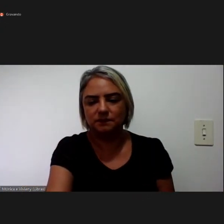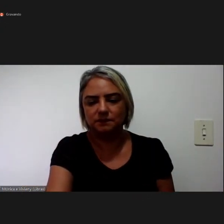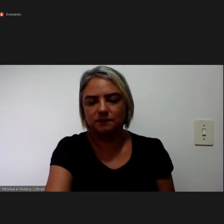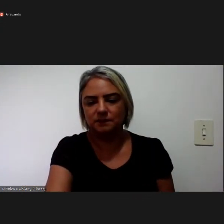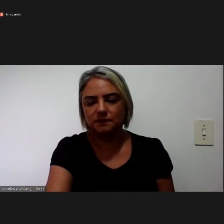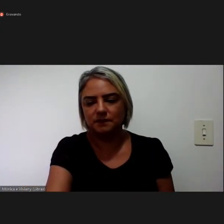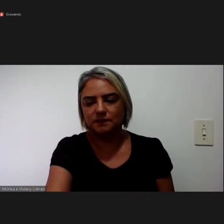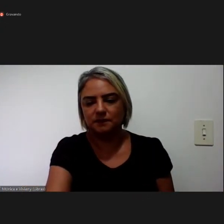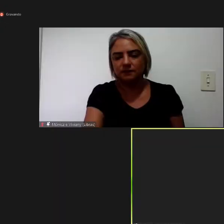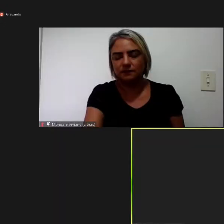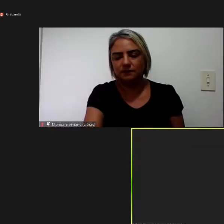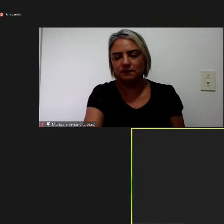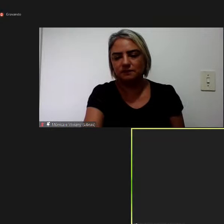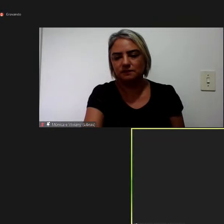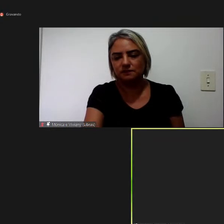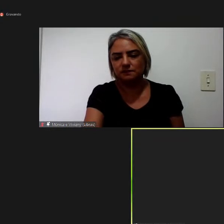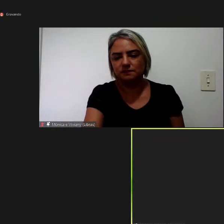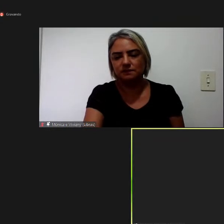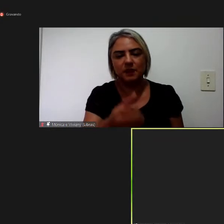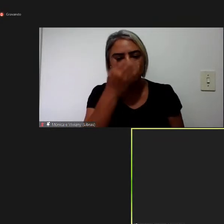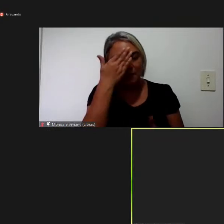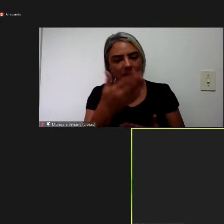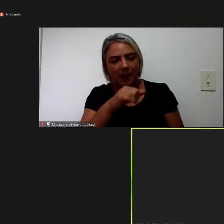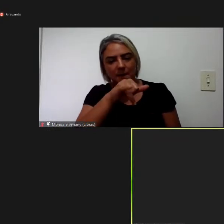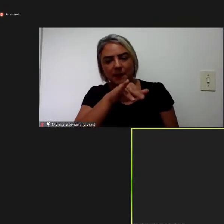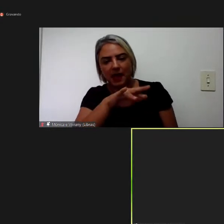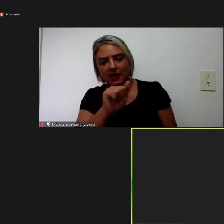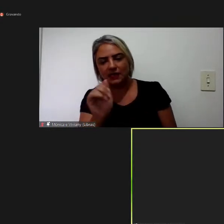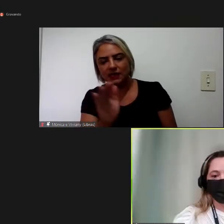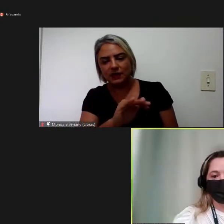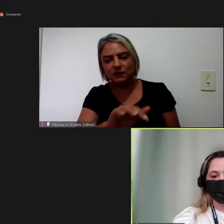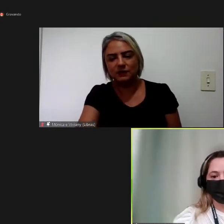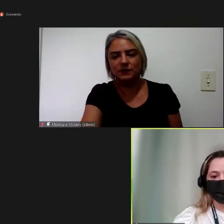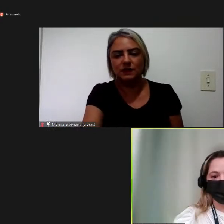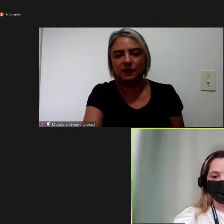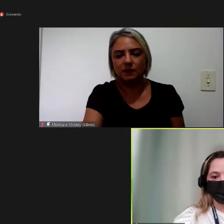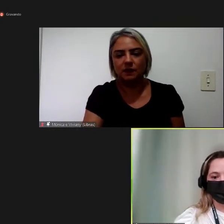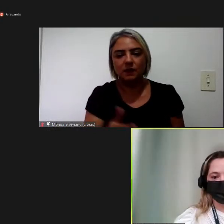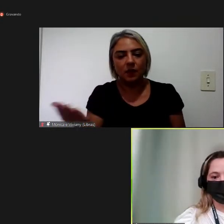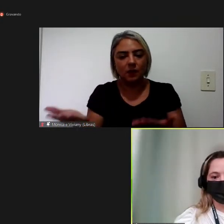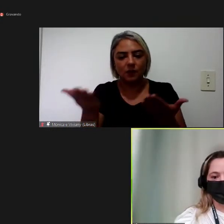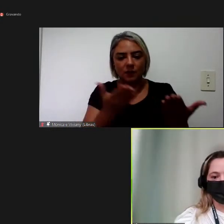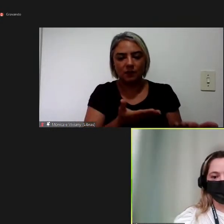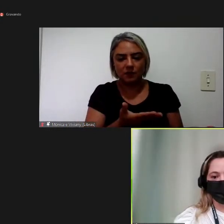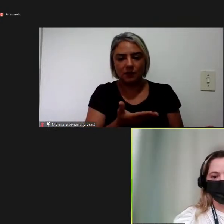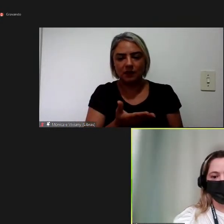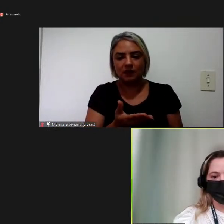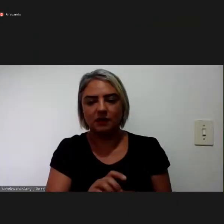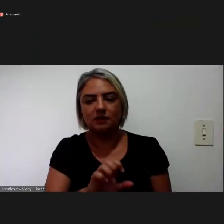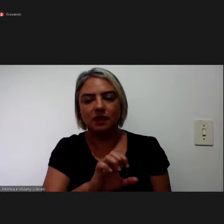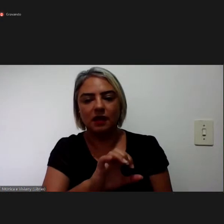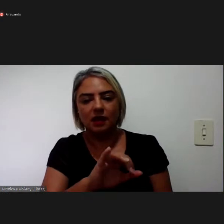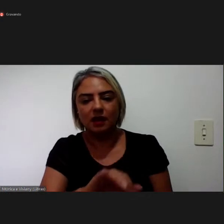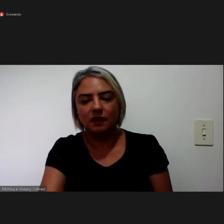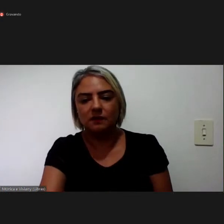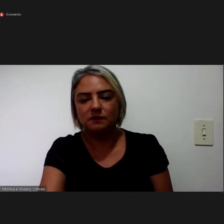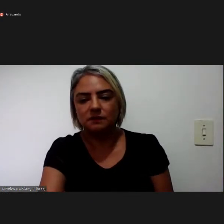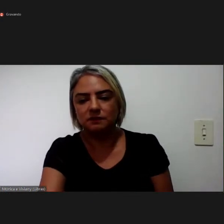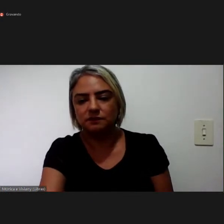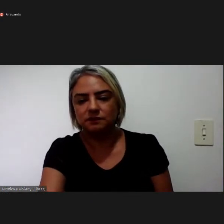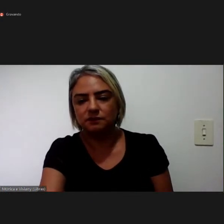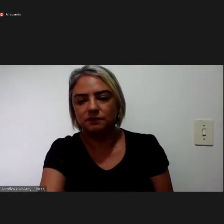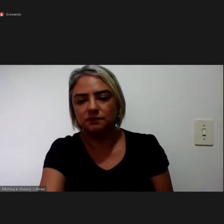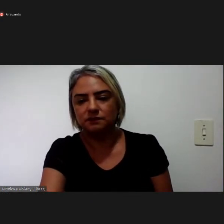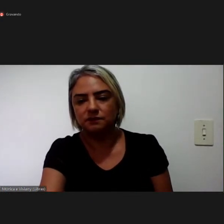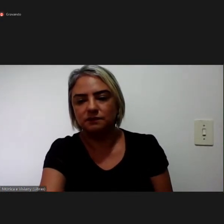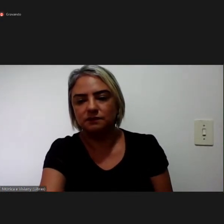obrigada, senhora Maria José. Agora convidamos a senhora Now we invite vice-presidente do